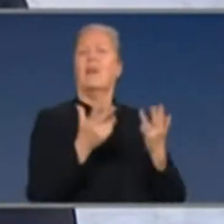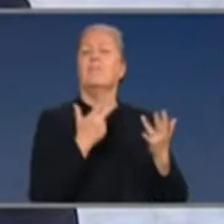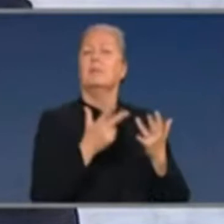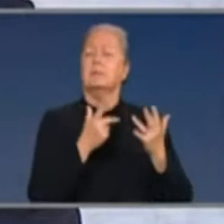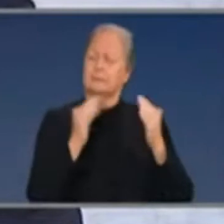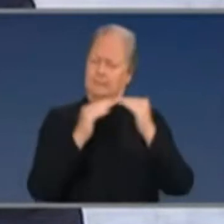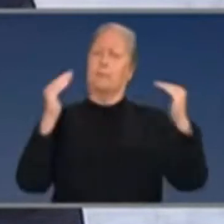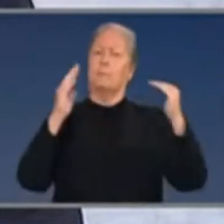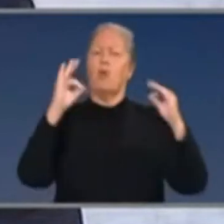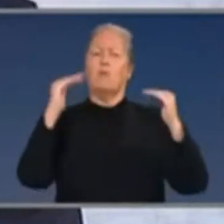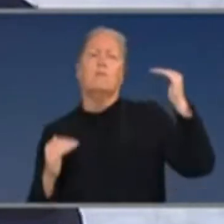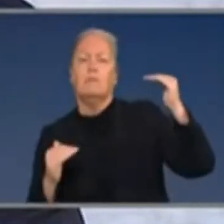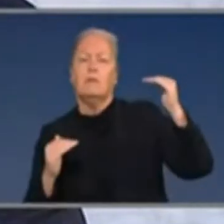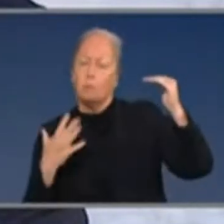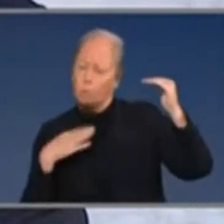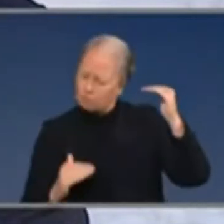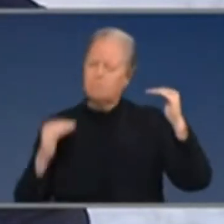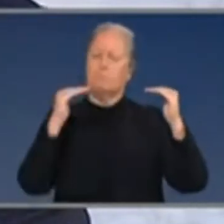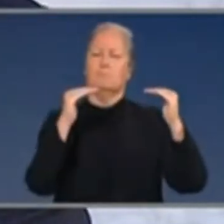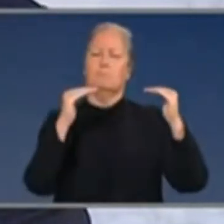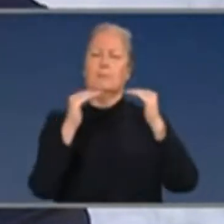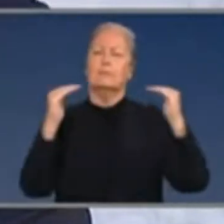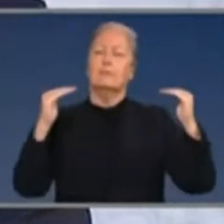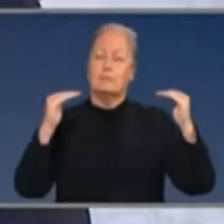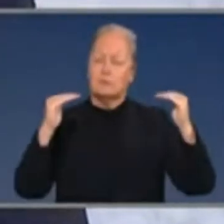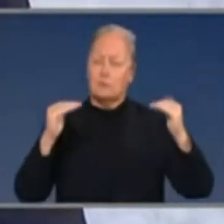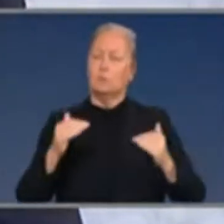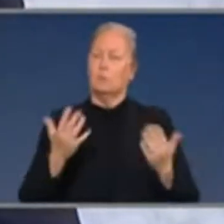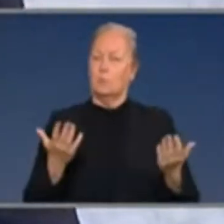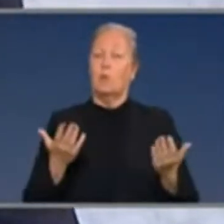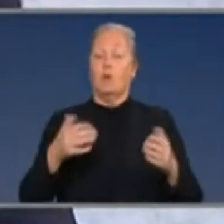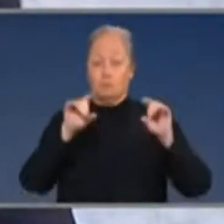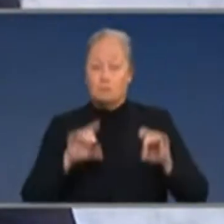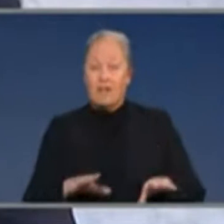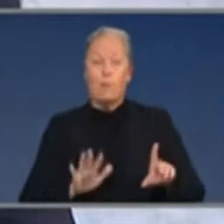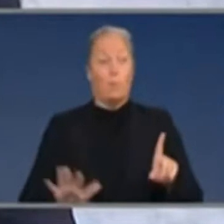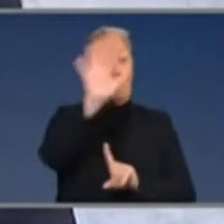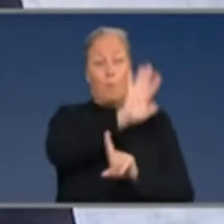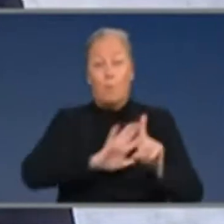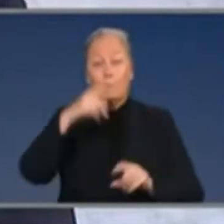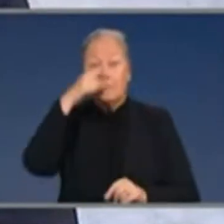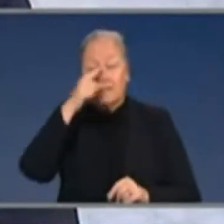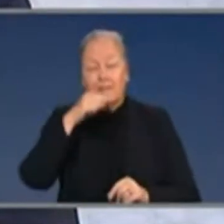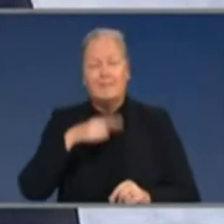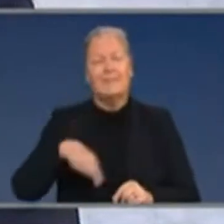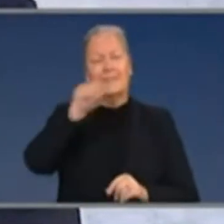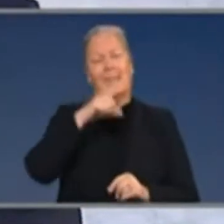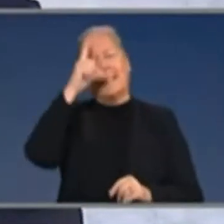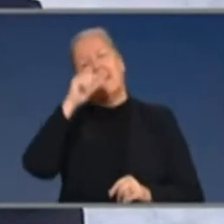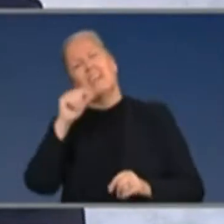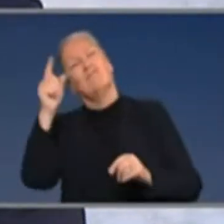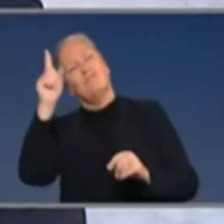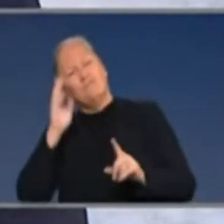country. That's what we want to see. That's what it's all about. That as Australians right across the country, we can have the same hopes, the